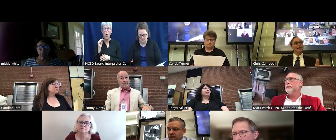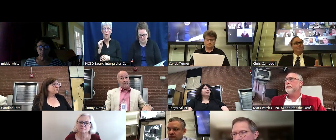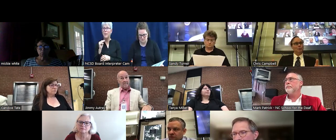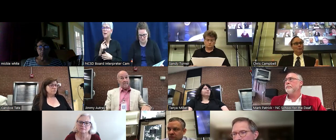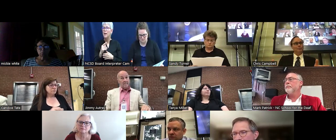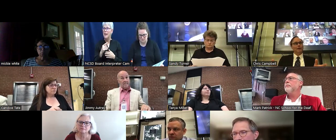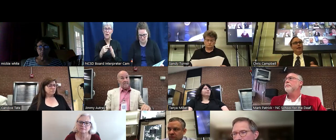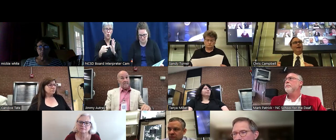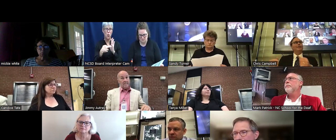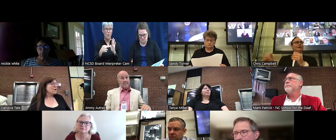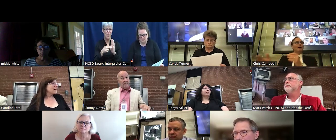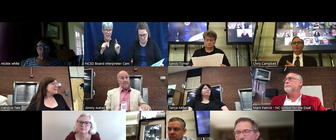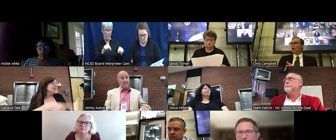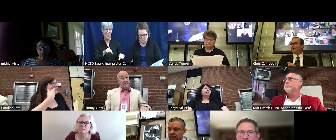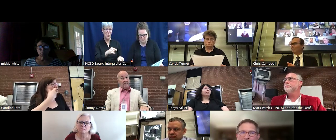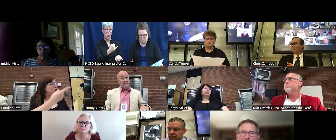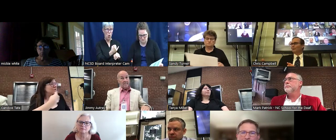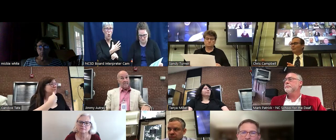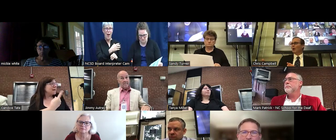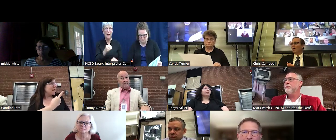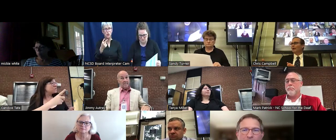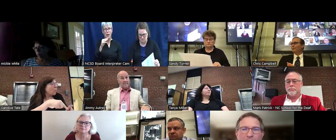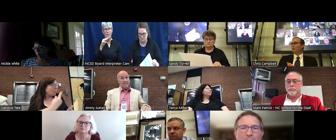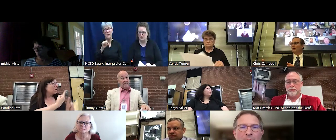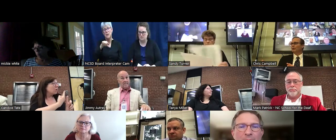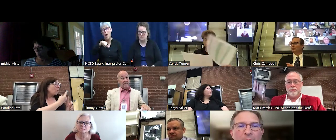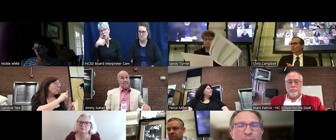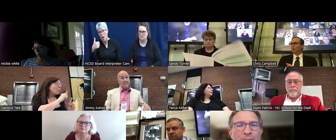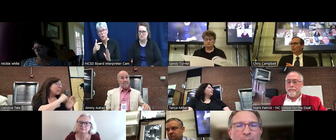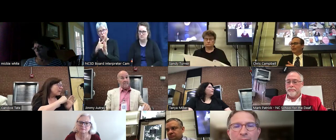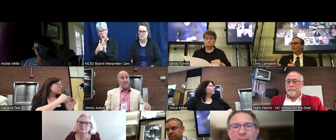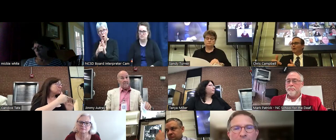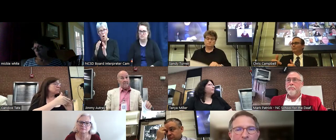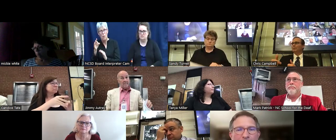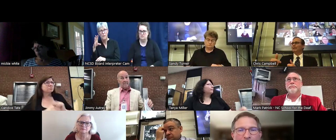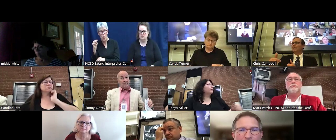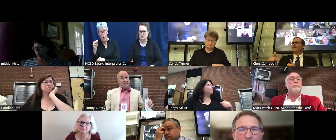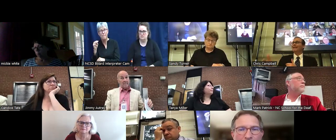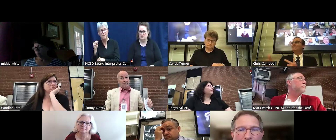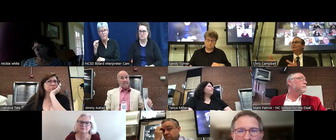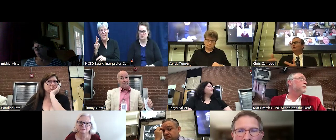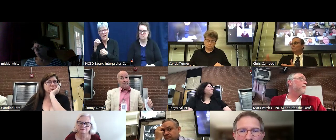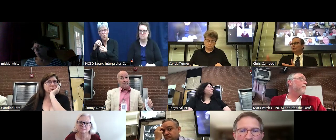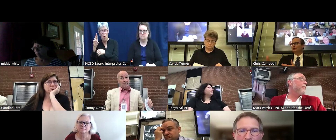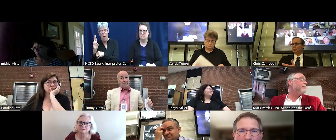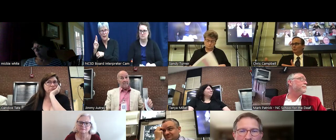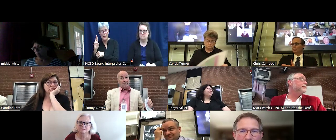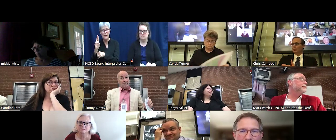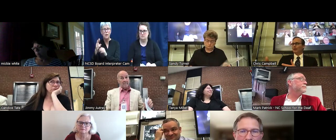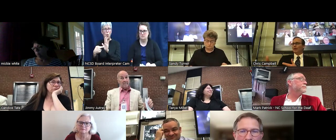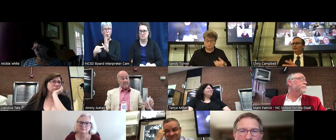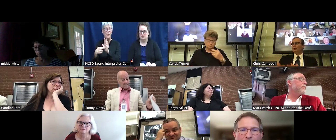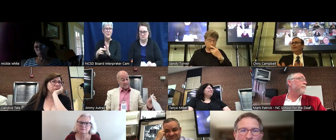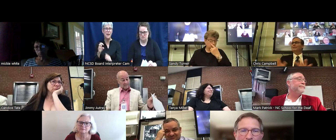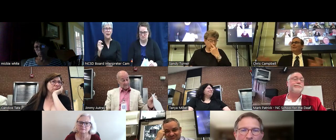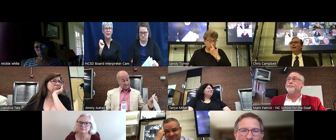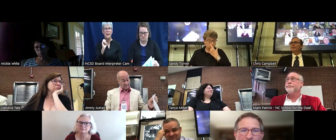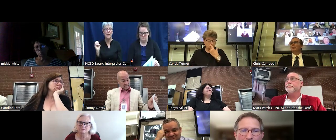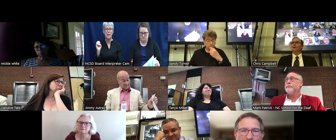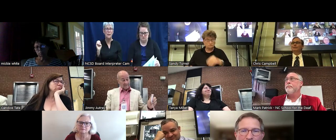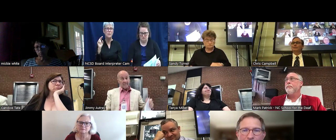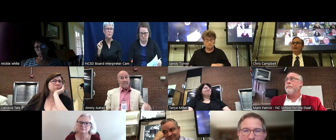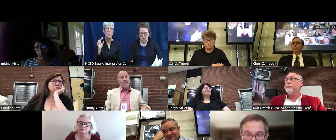Moorhead School. And then another law firm from Raleigh, Pointer Spruill, is representing the Eastern School. So we